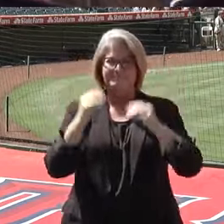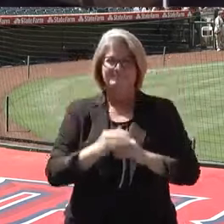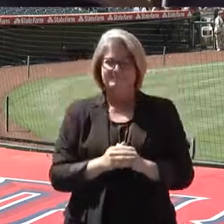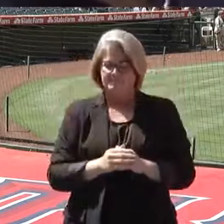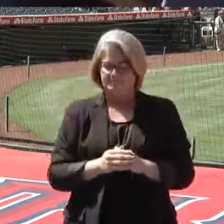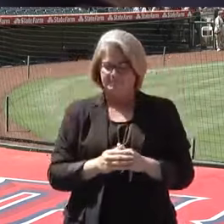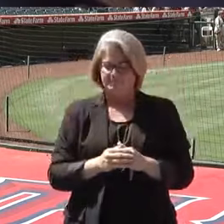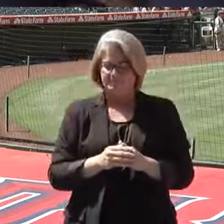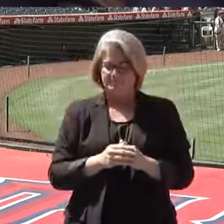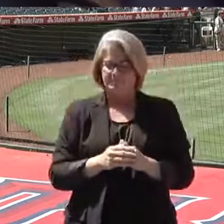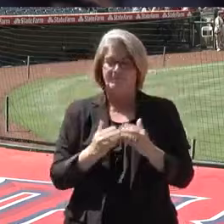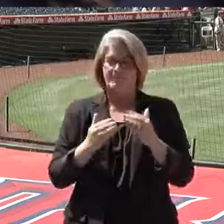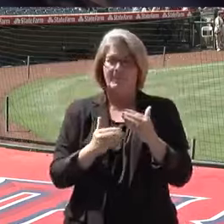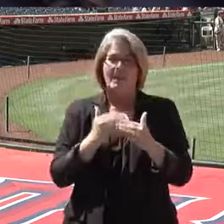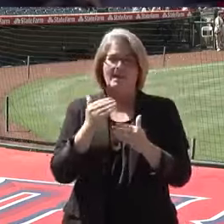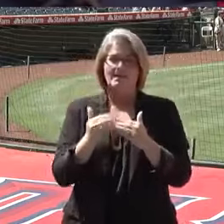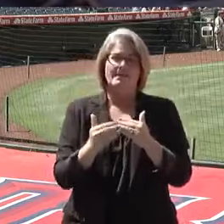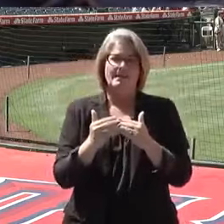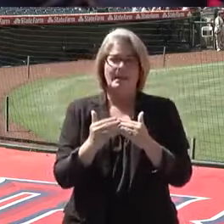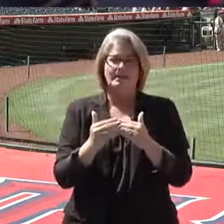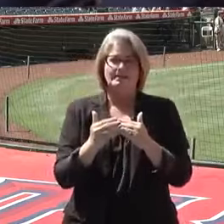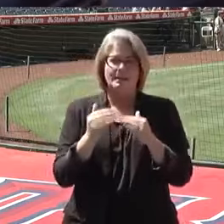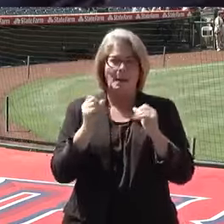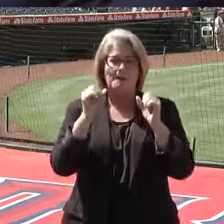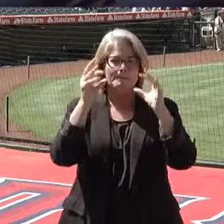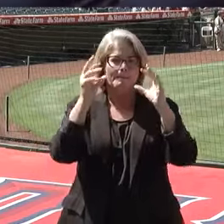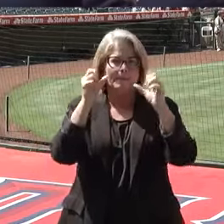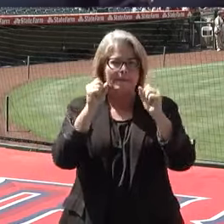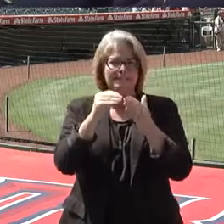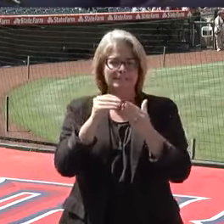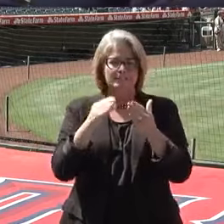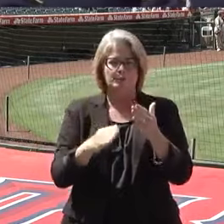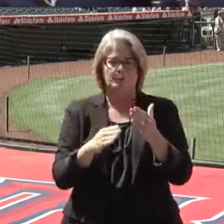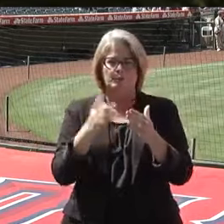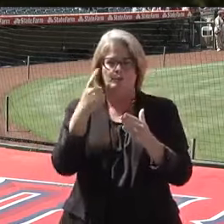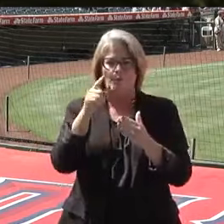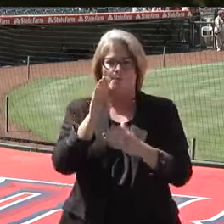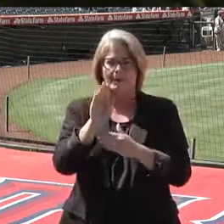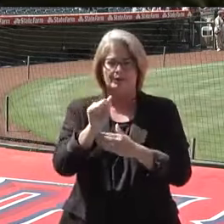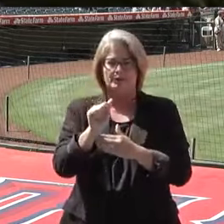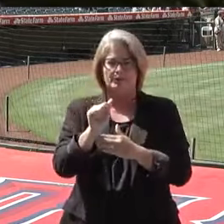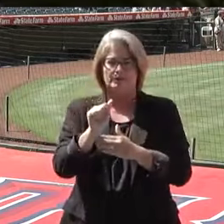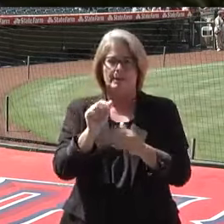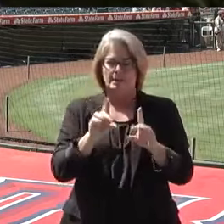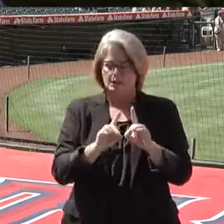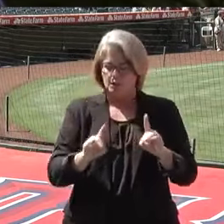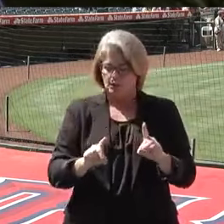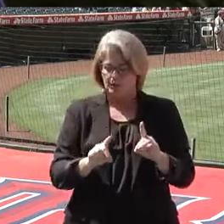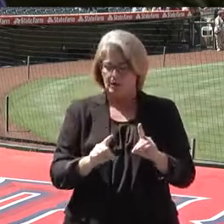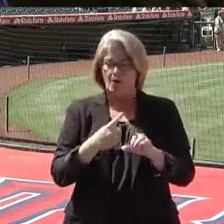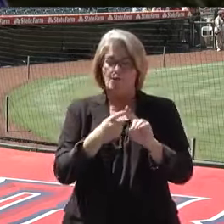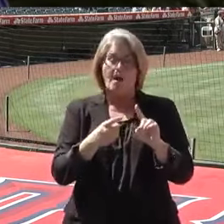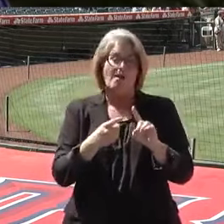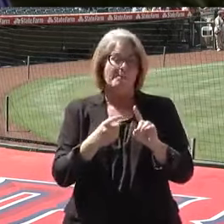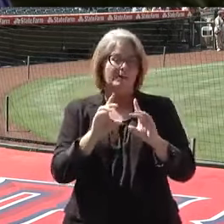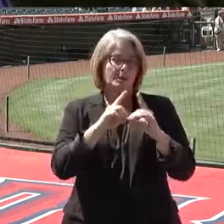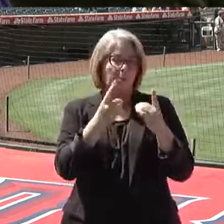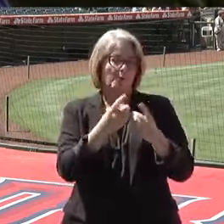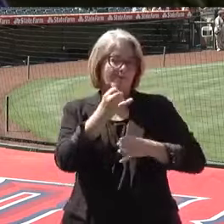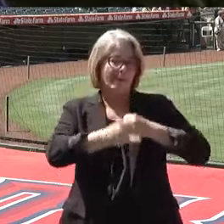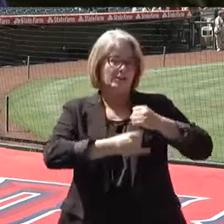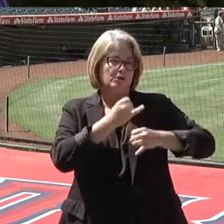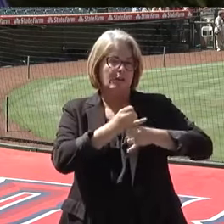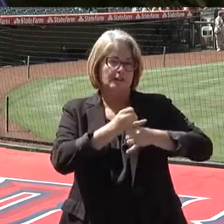Our next outstanding baccalaureate comes from the Departments of International Studies and